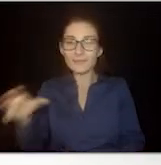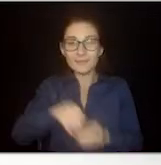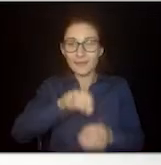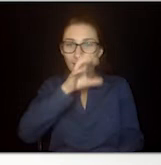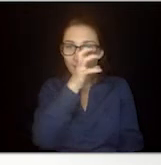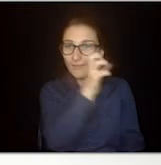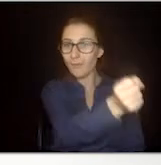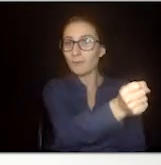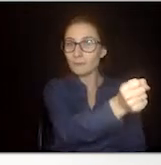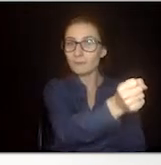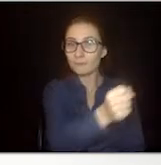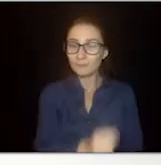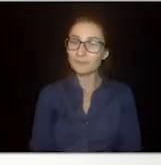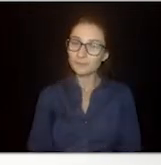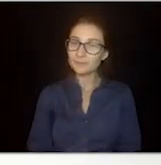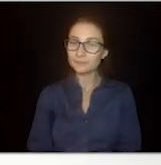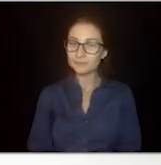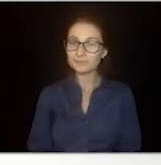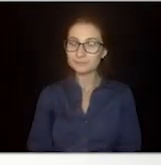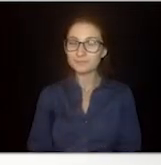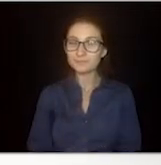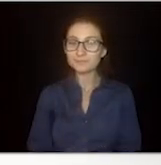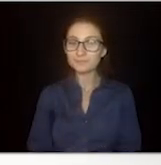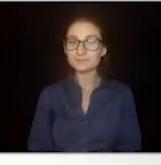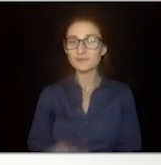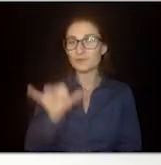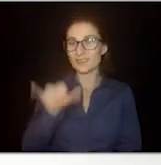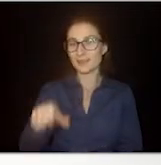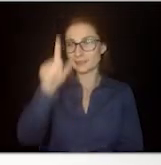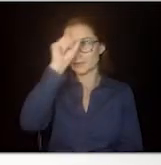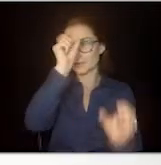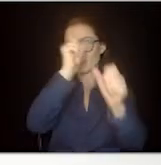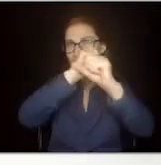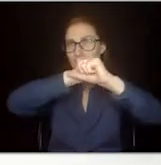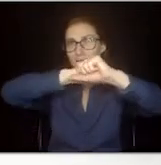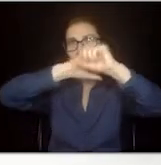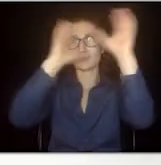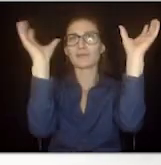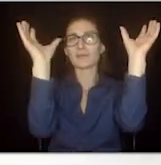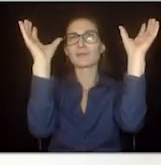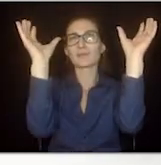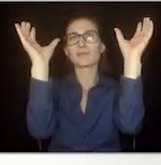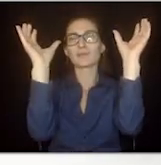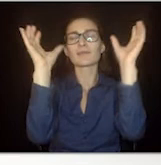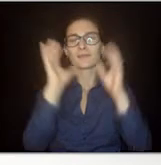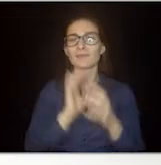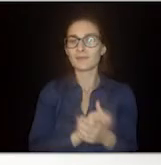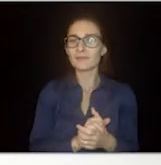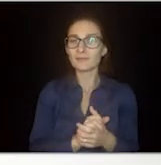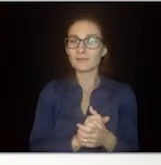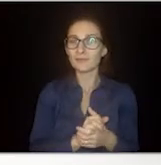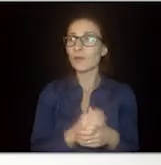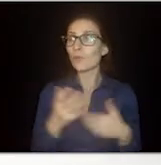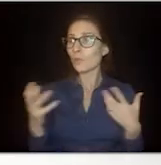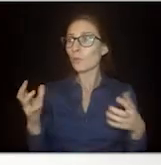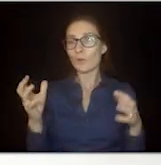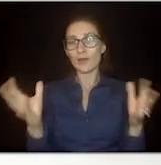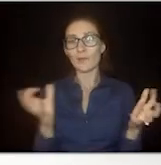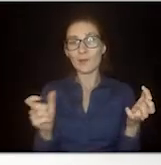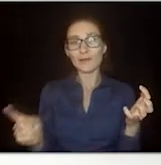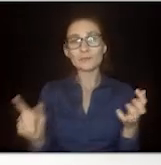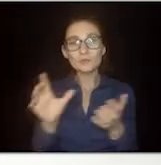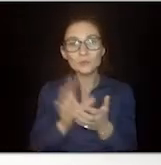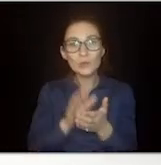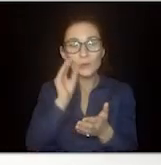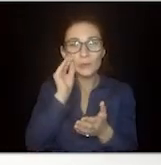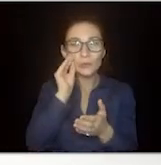going to engage? They're going to be engaged with that. So those are the things you want to think. So those are the kinds of things you're thinking, okay, I would really like